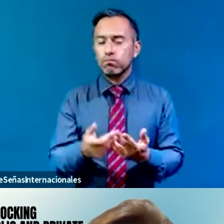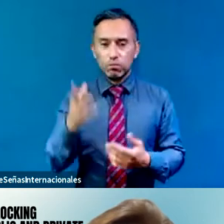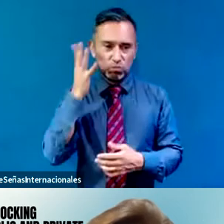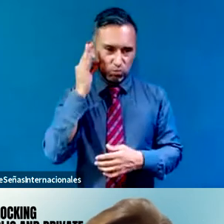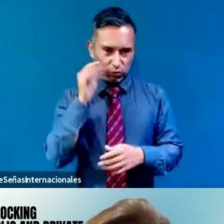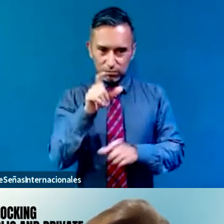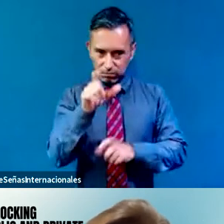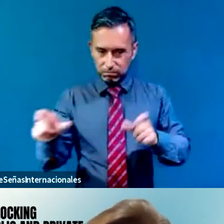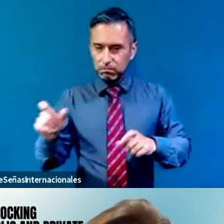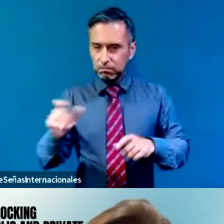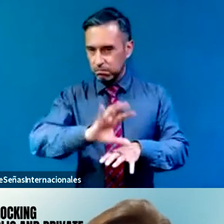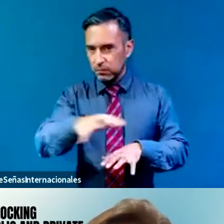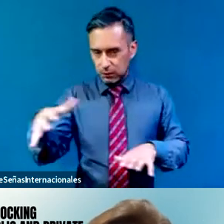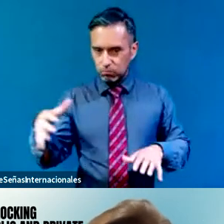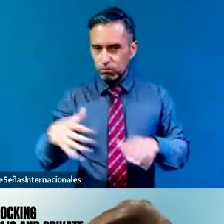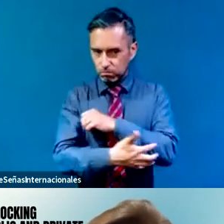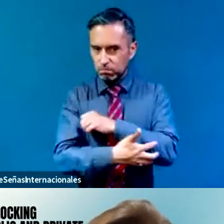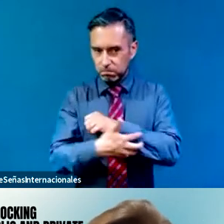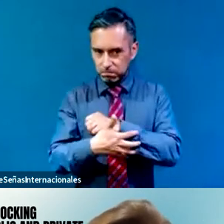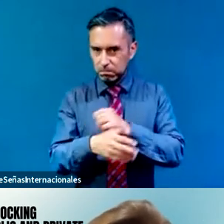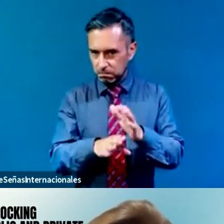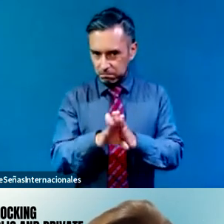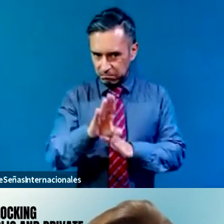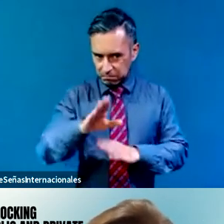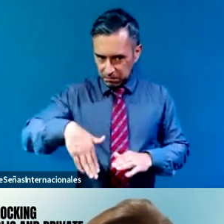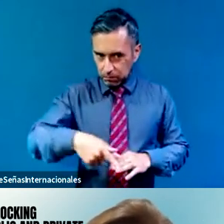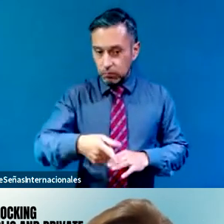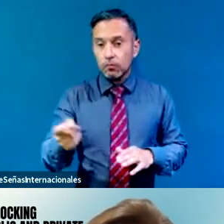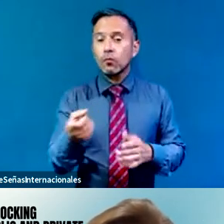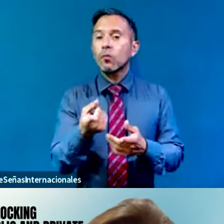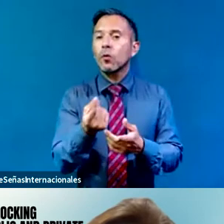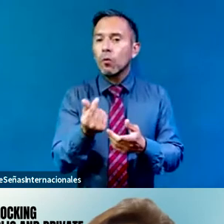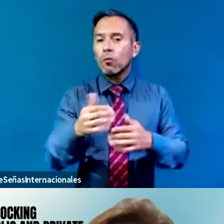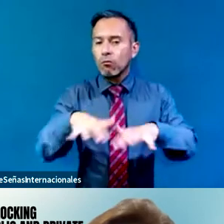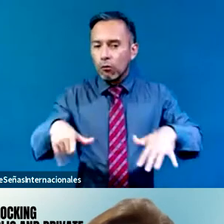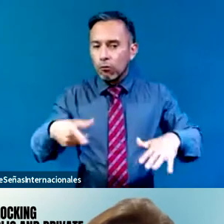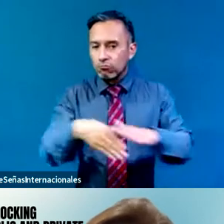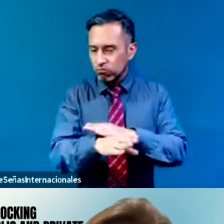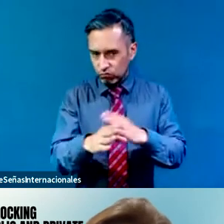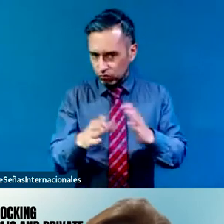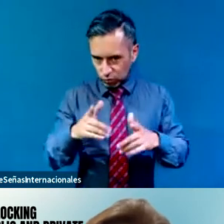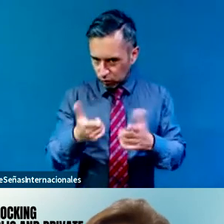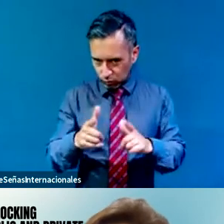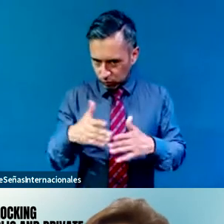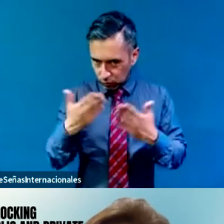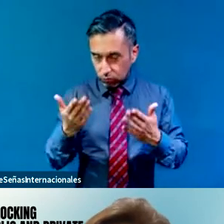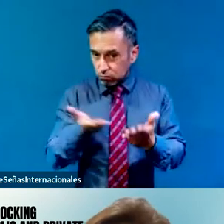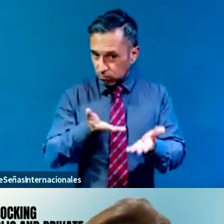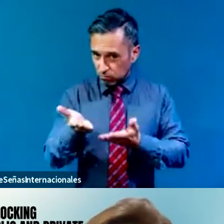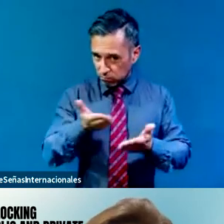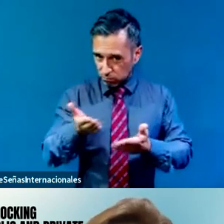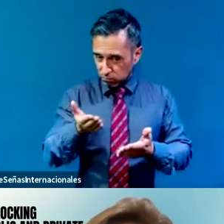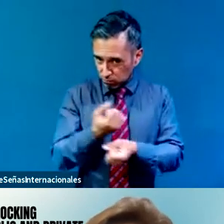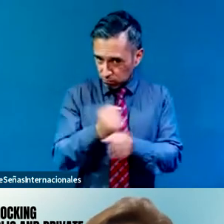and reliable financial products and services. This constrains the very well-being of women and their